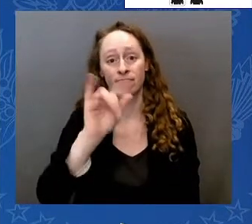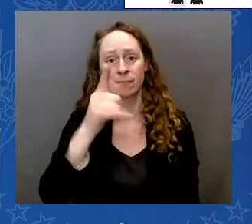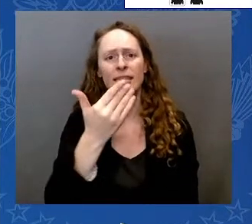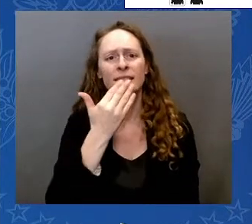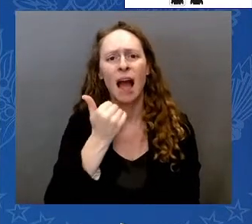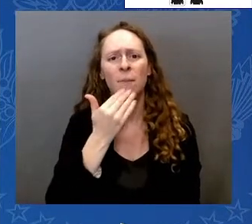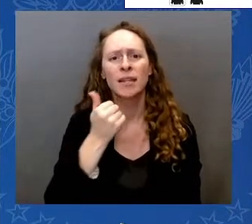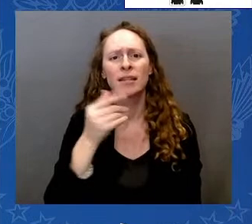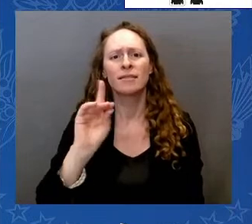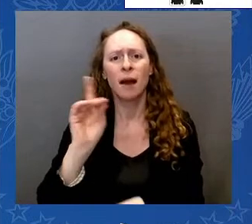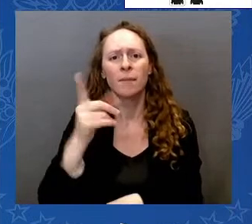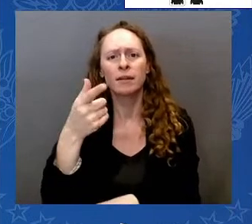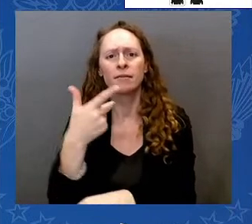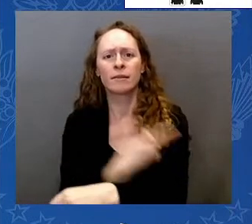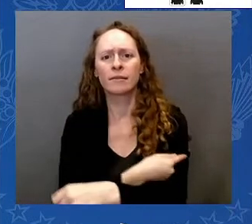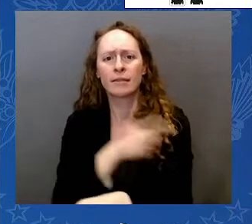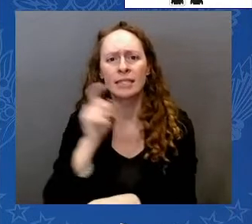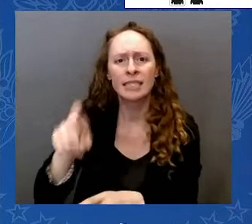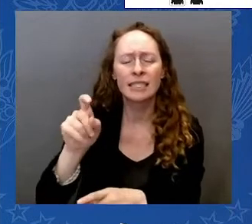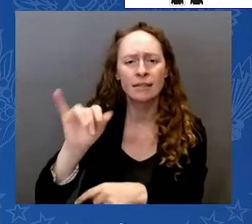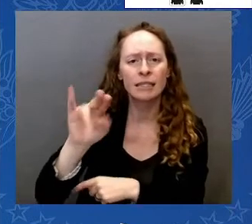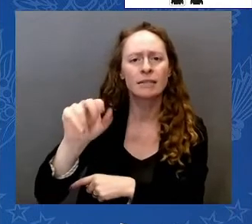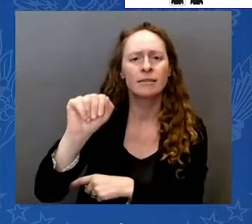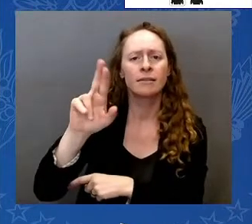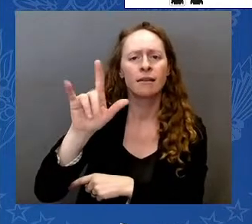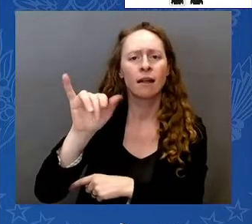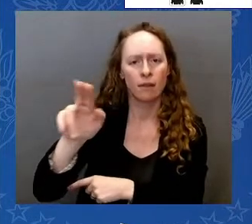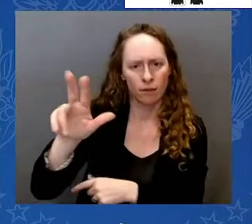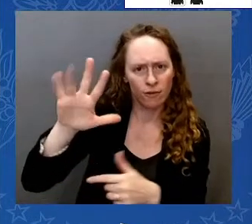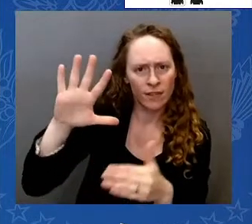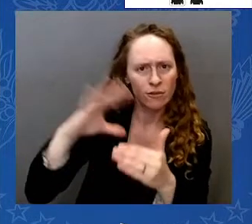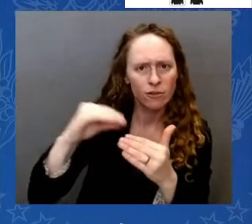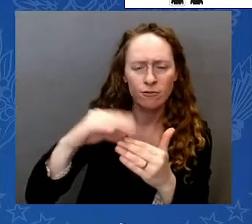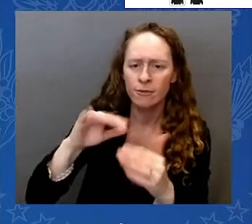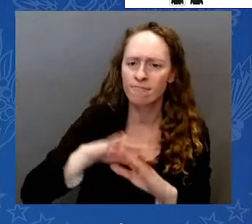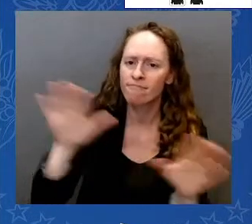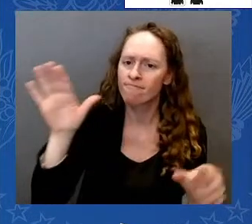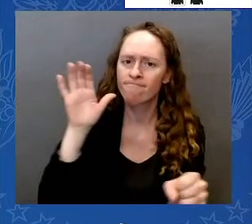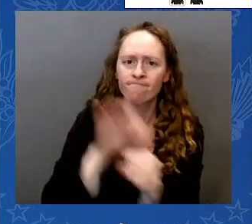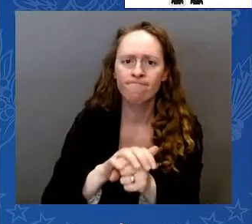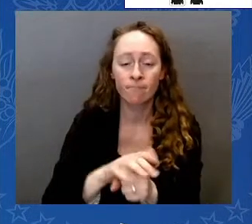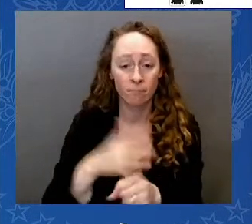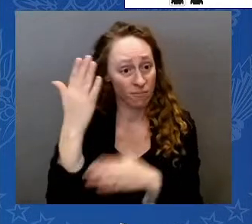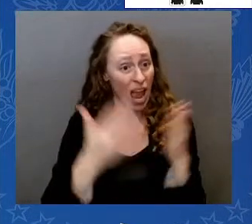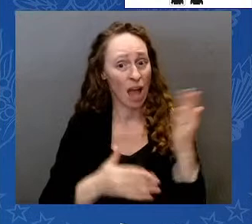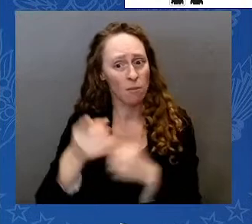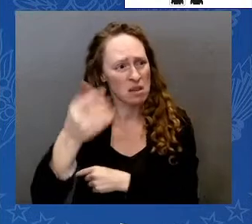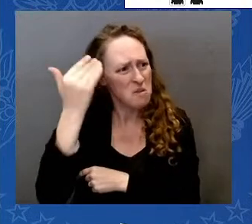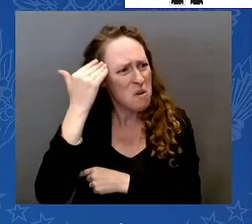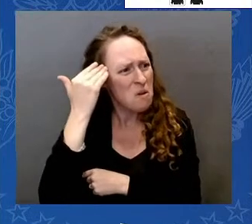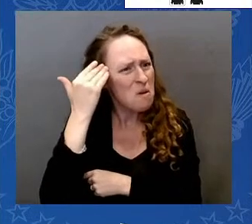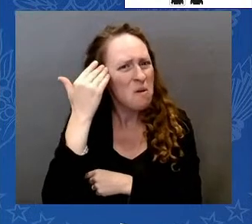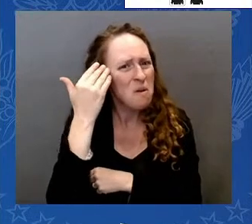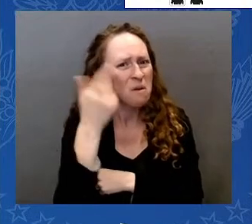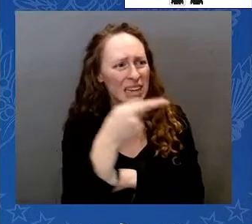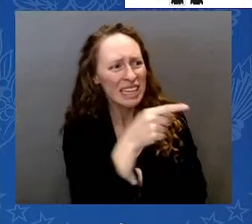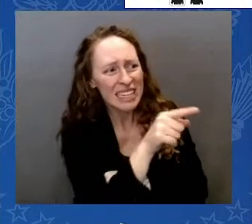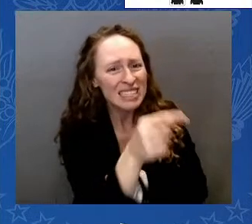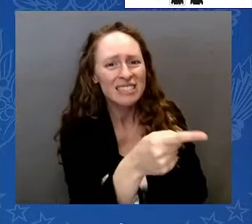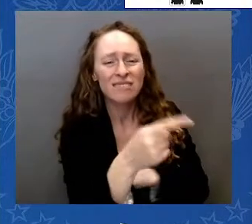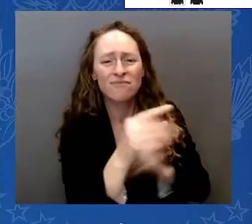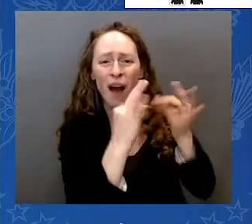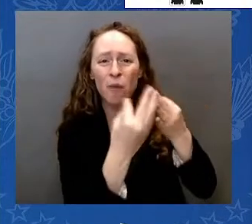you know somebody who has type 2 diabetes and needs that insulin? Well, guess what? It costs a whole hell of a lot of